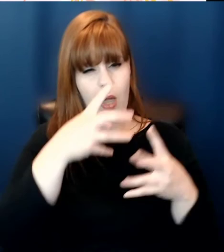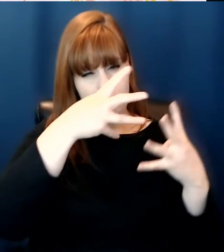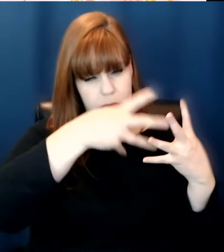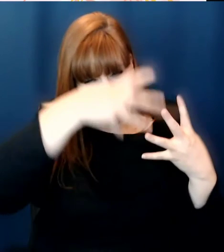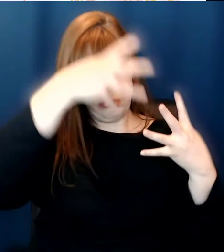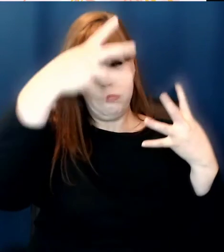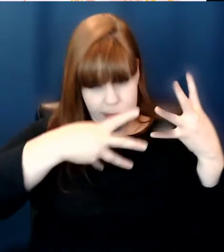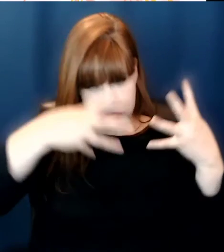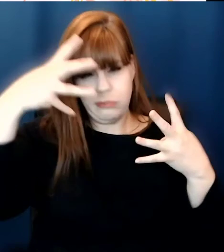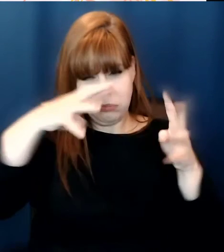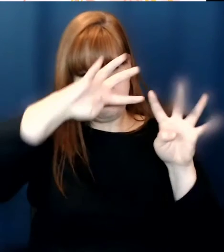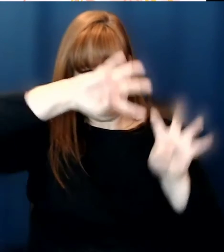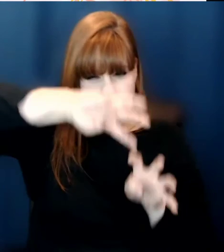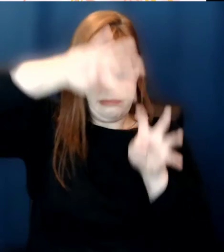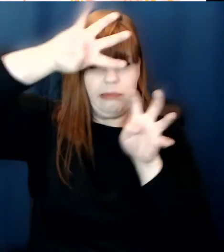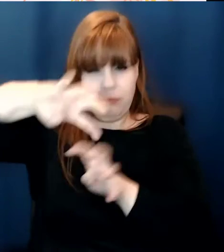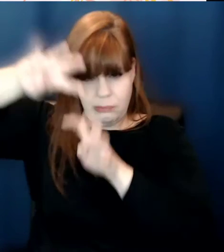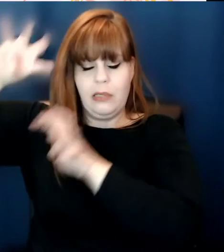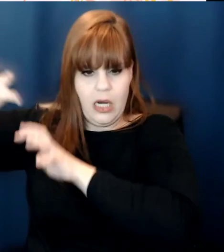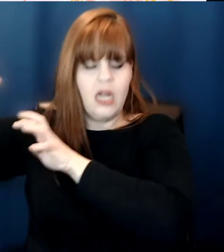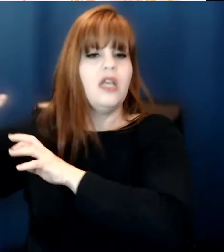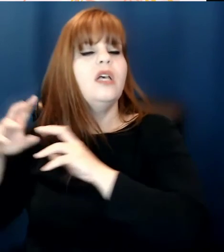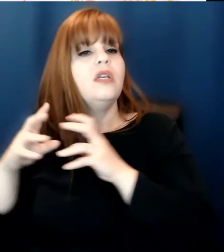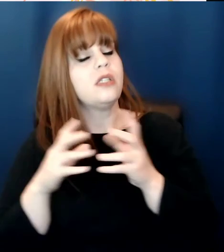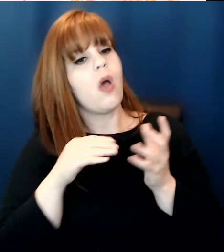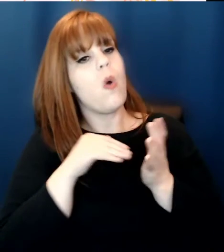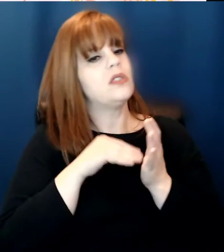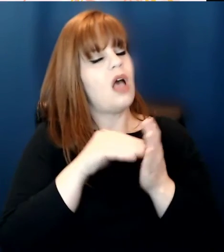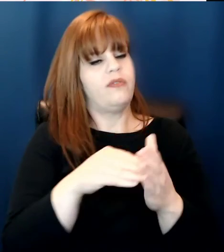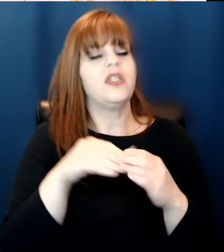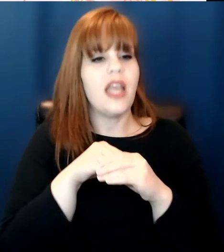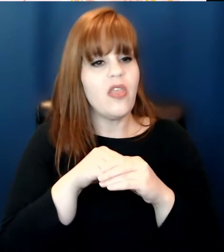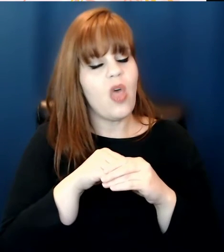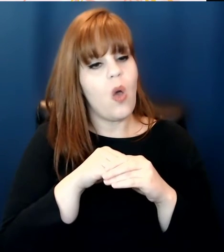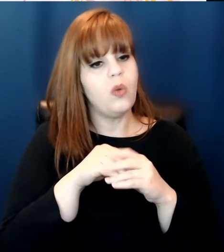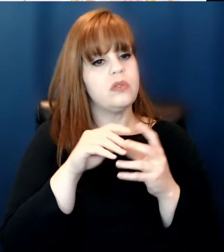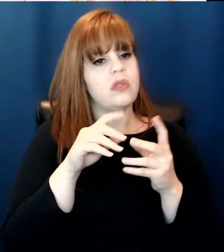it's oftentimes in those that some of the more complex abstract